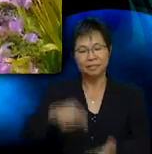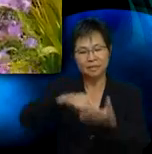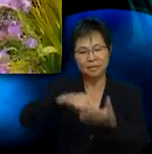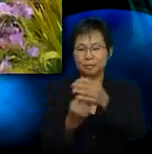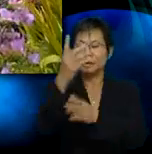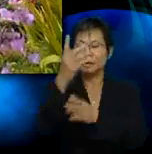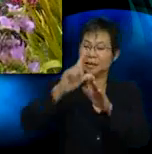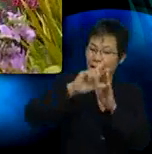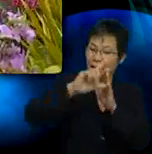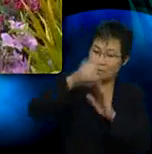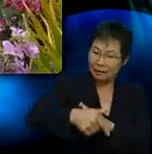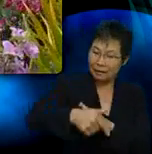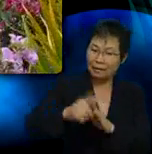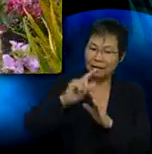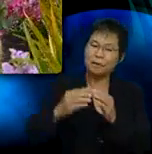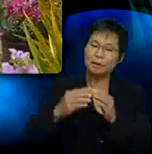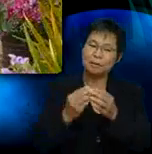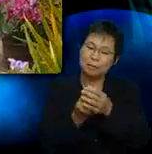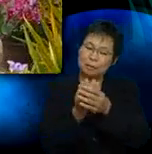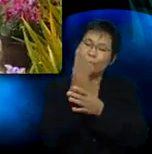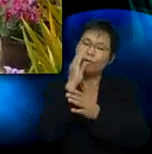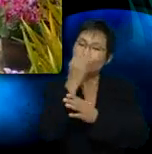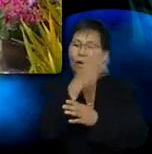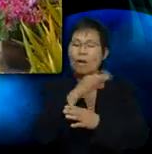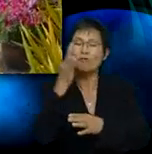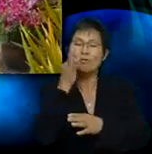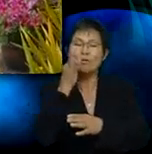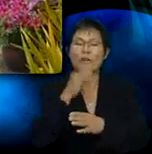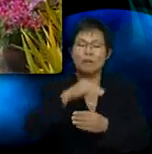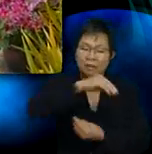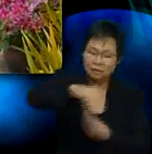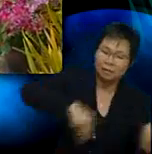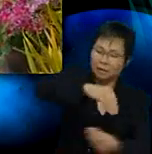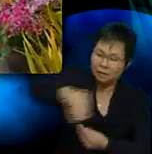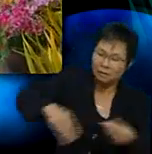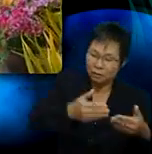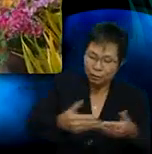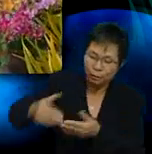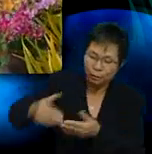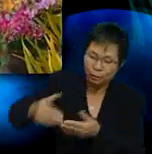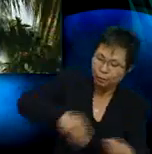This plant later will bear flowers and fruits, so the circle continues.